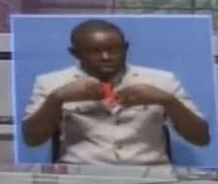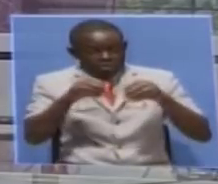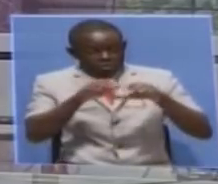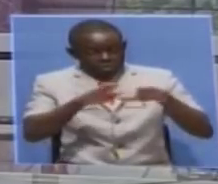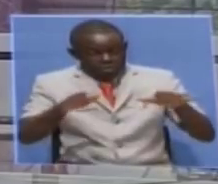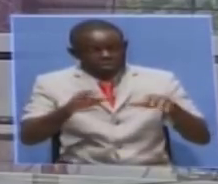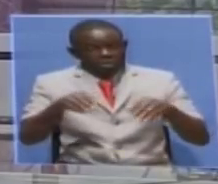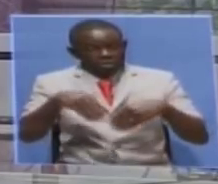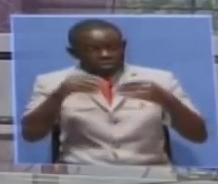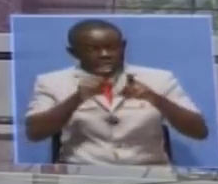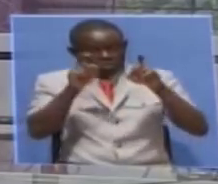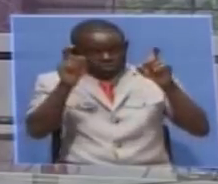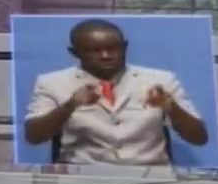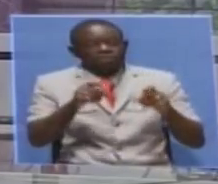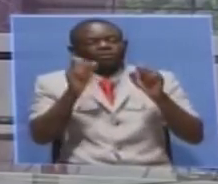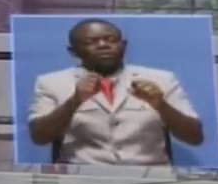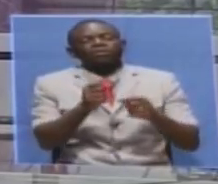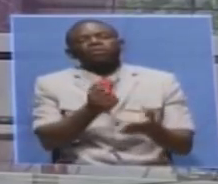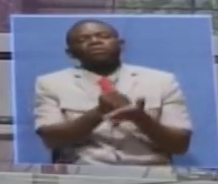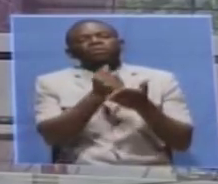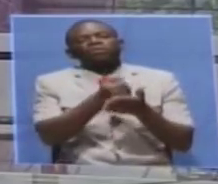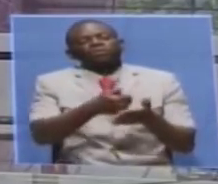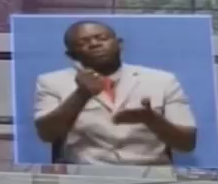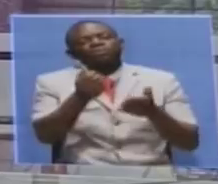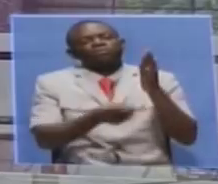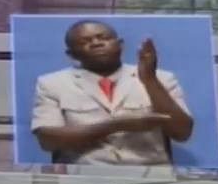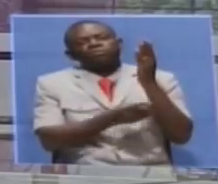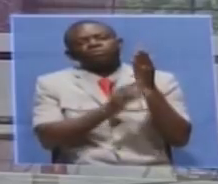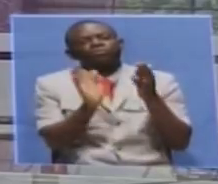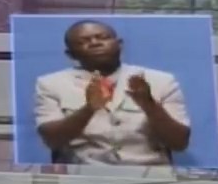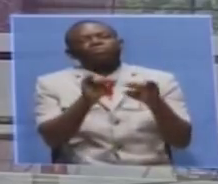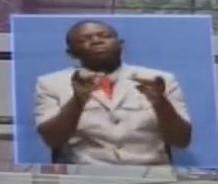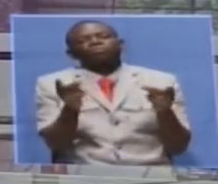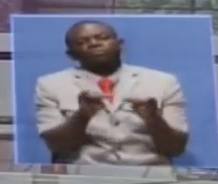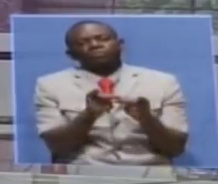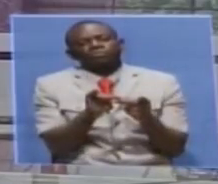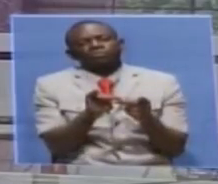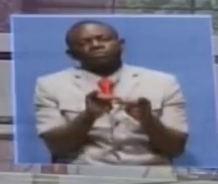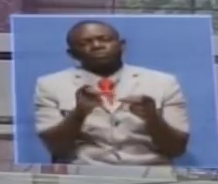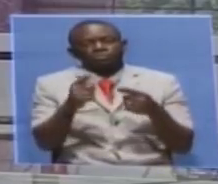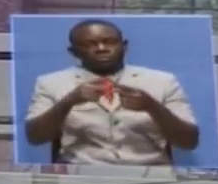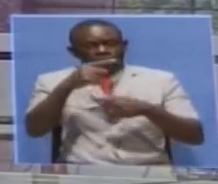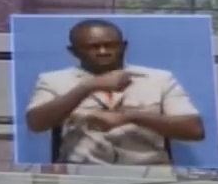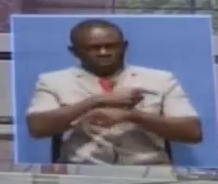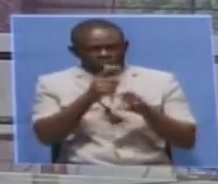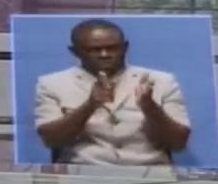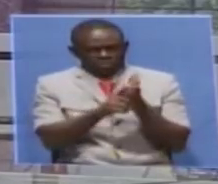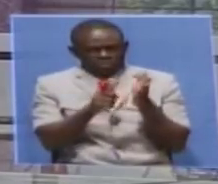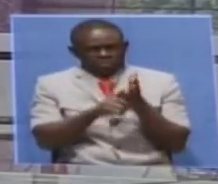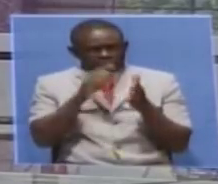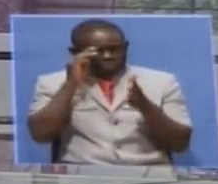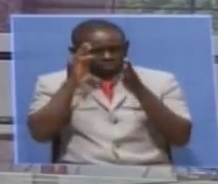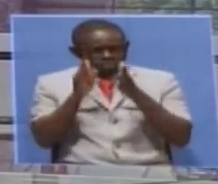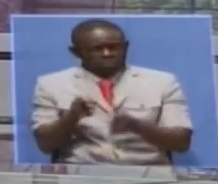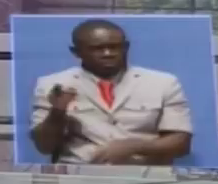and development. Speaking during the launch of the center in Lusaka today, Ms. Kapata said the center will also reduce displacements